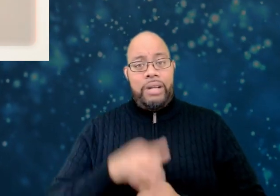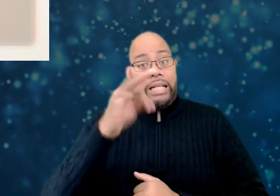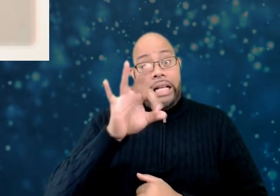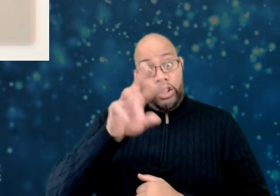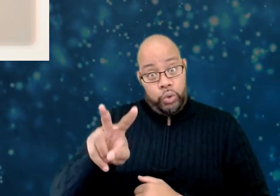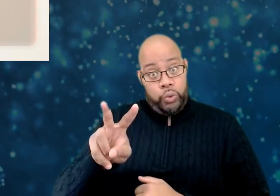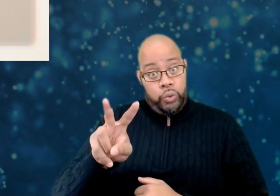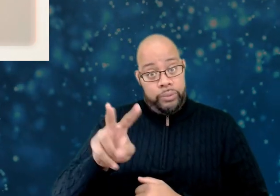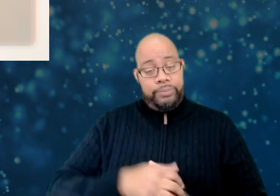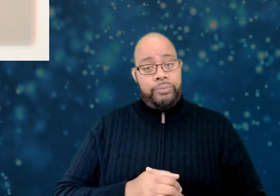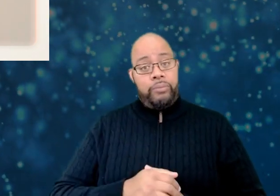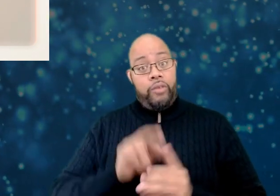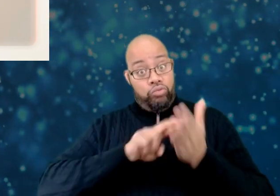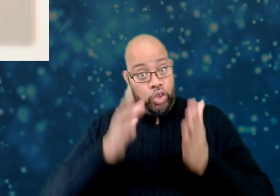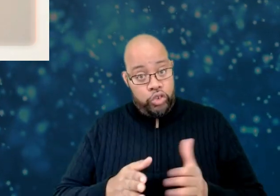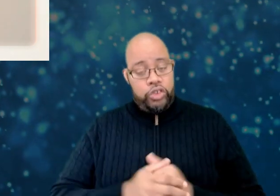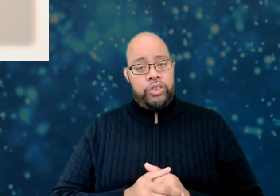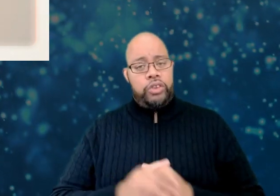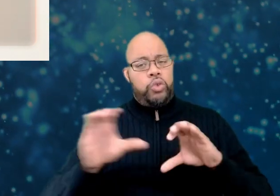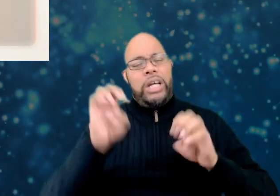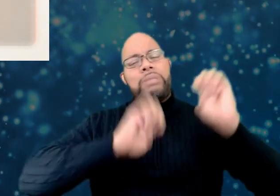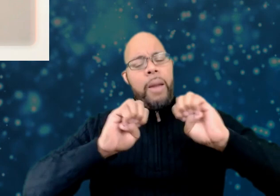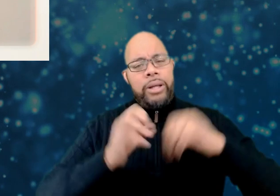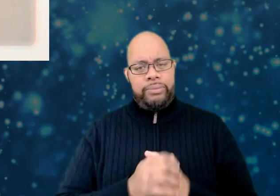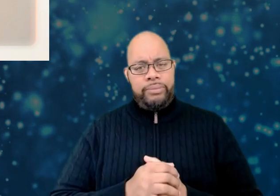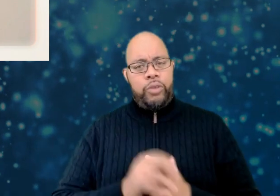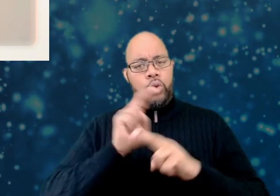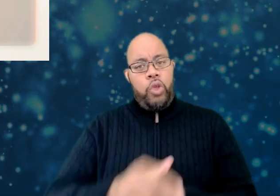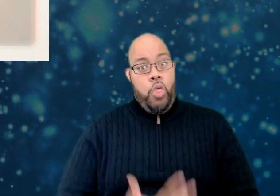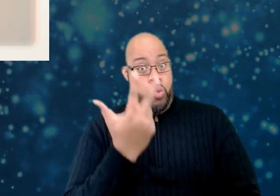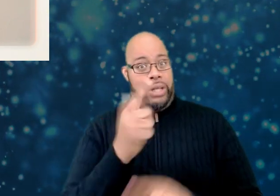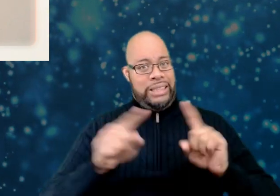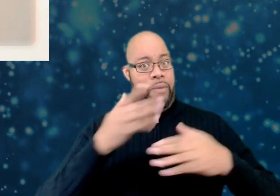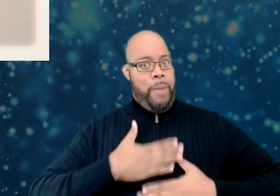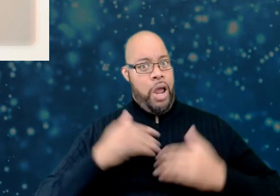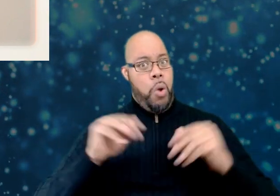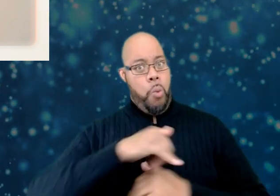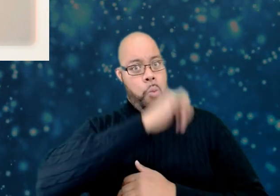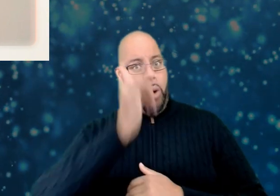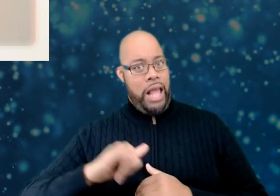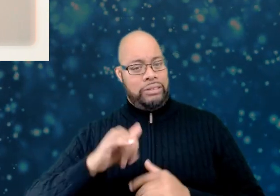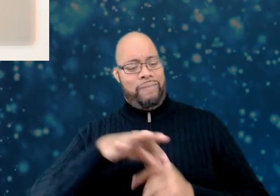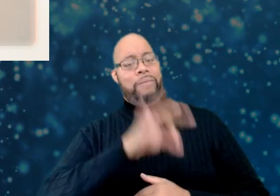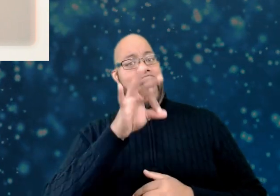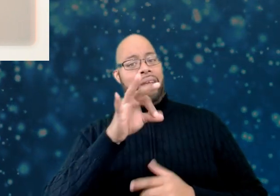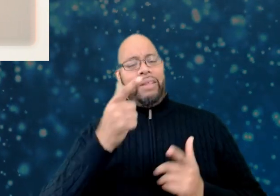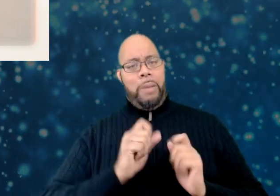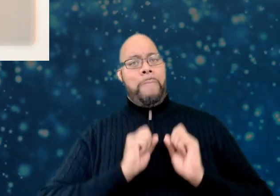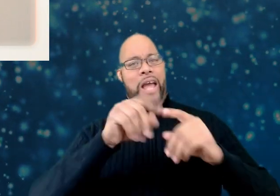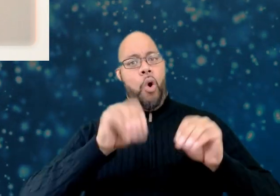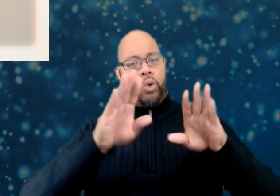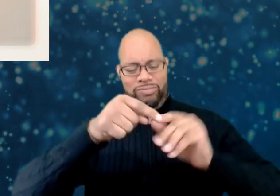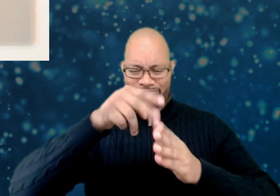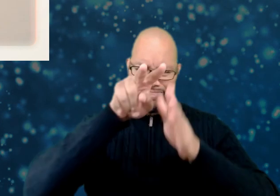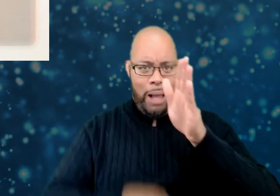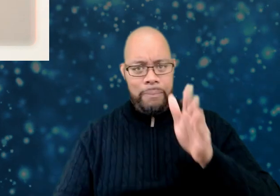In 1992, these oceanographers would perform an experiment by using 3 whale carcasses that washed ashore and sinking them back